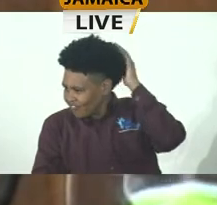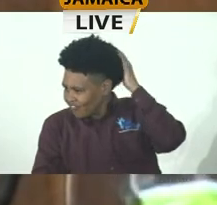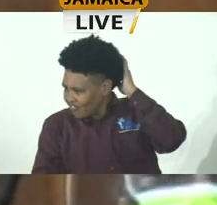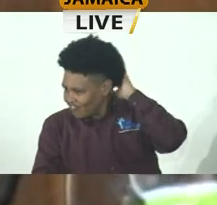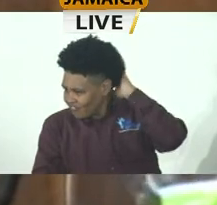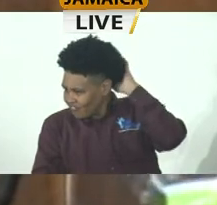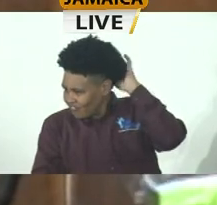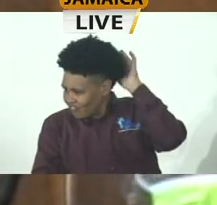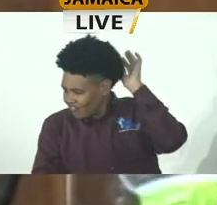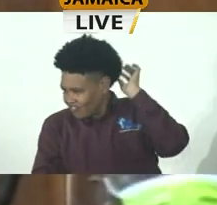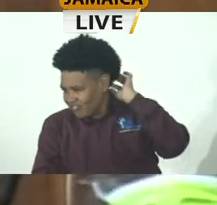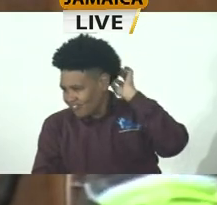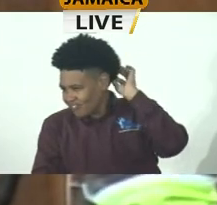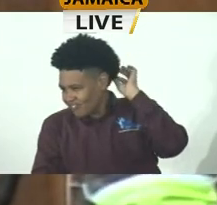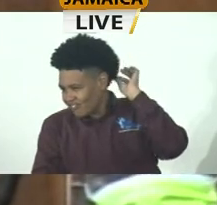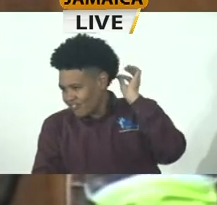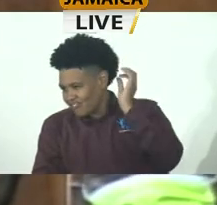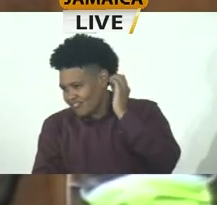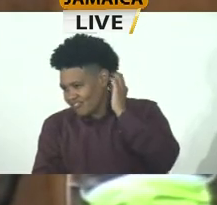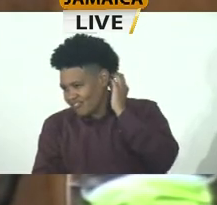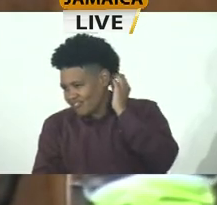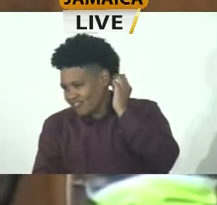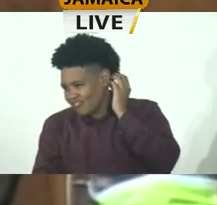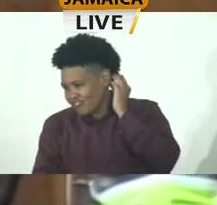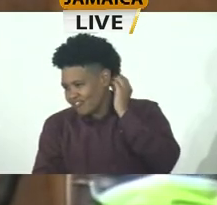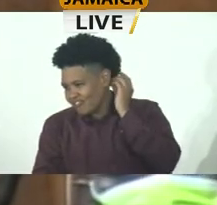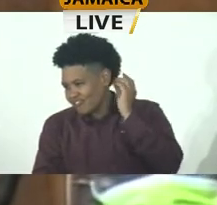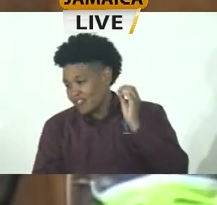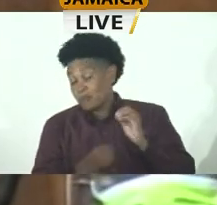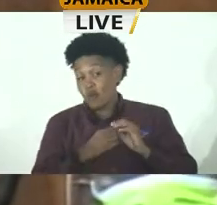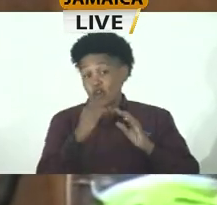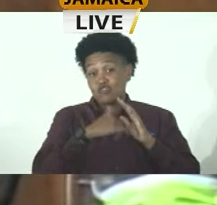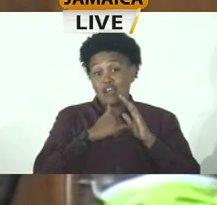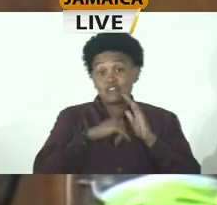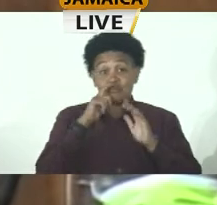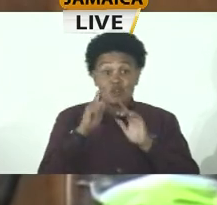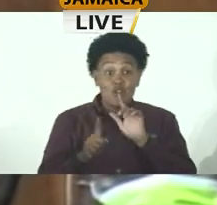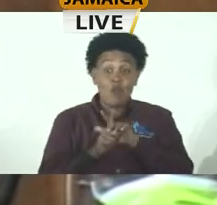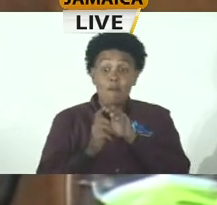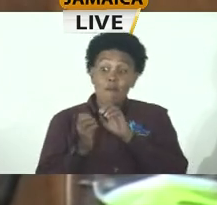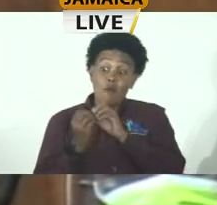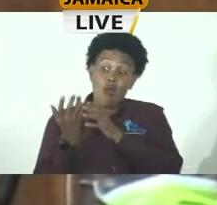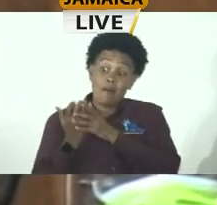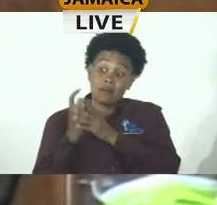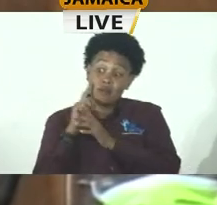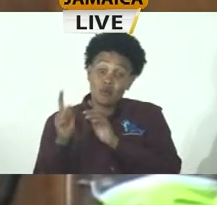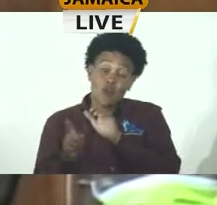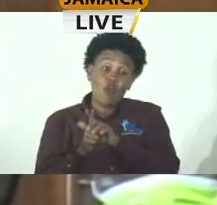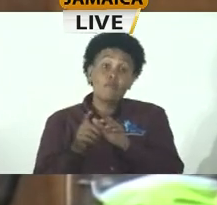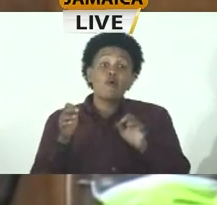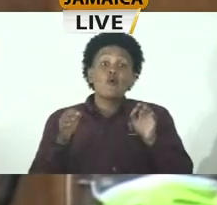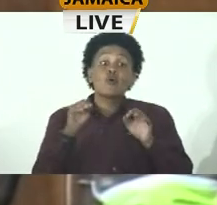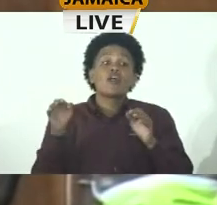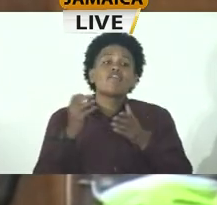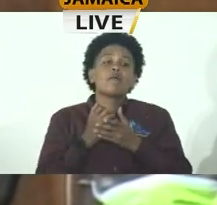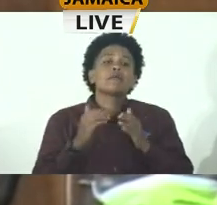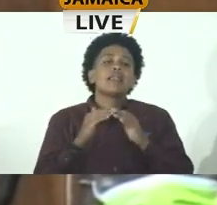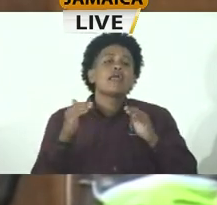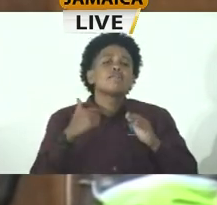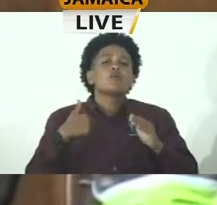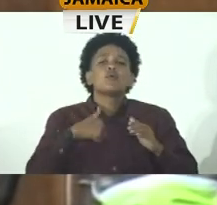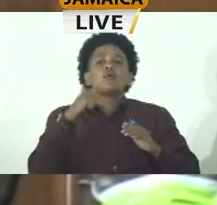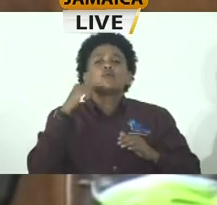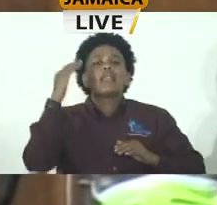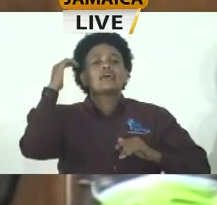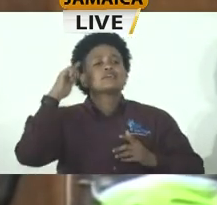and while more transcript will be coming madam speaker and more appeals will be coming at this the court of appeal level we expect that the